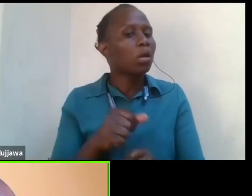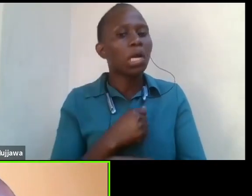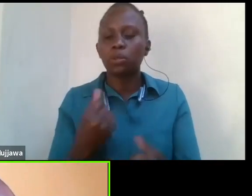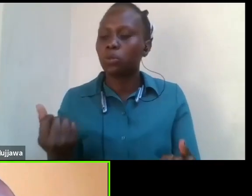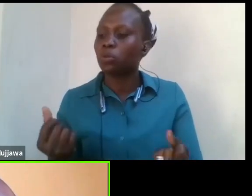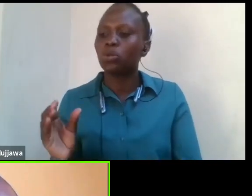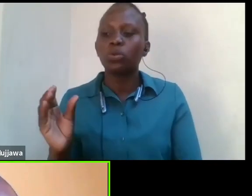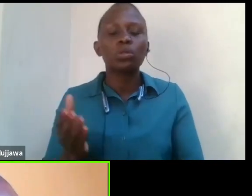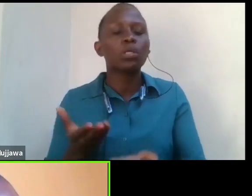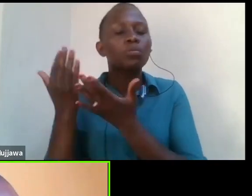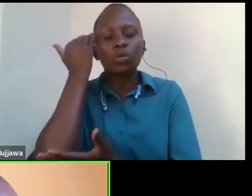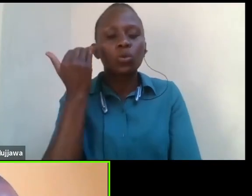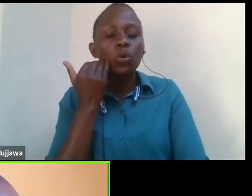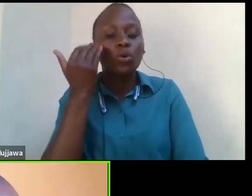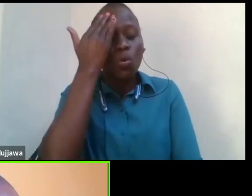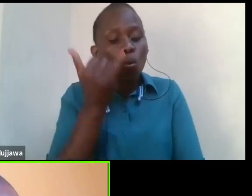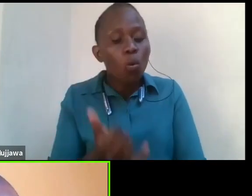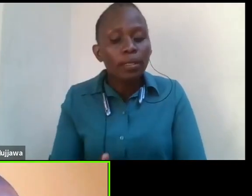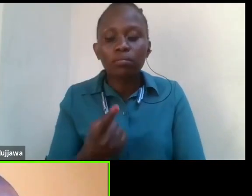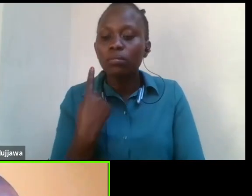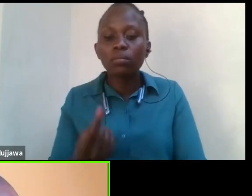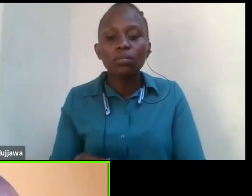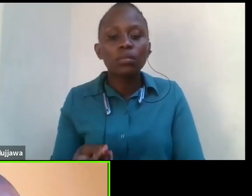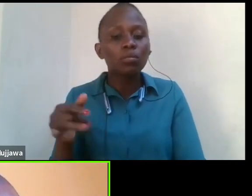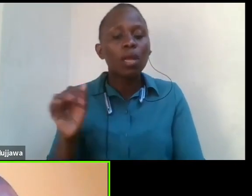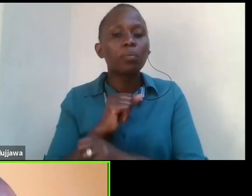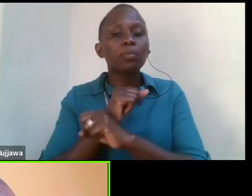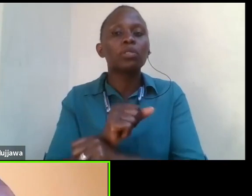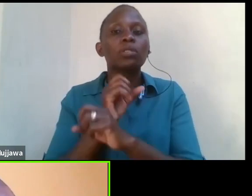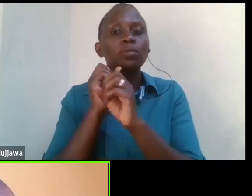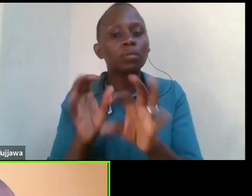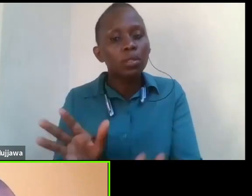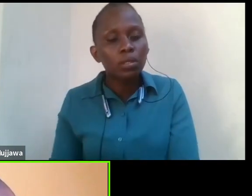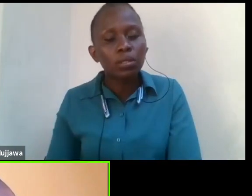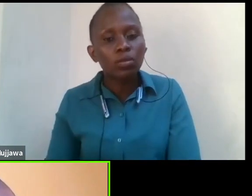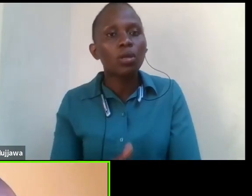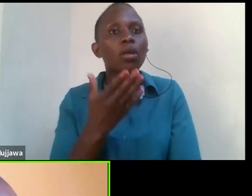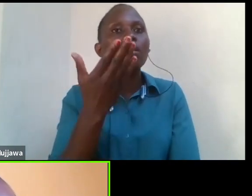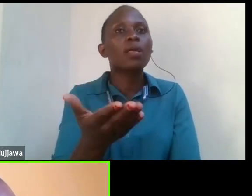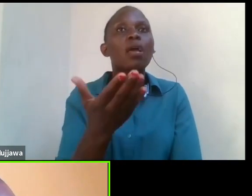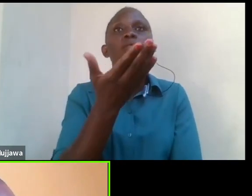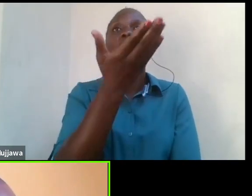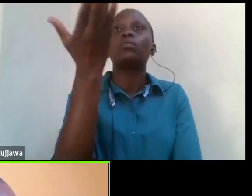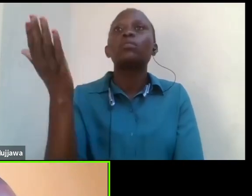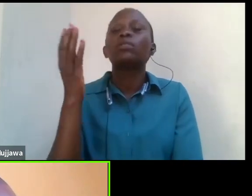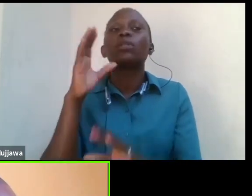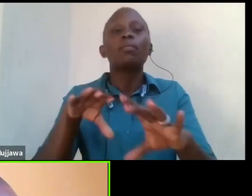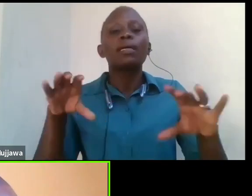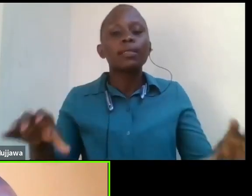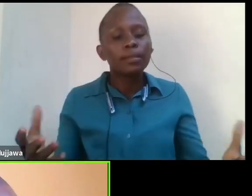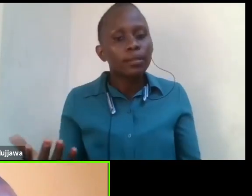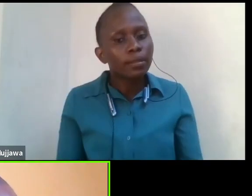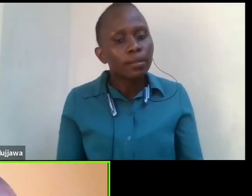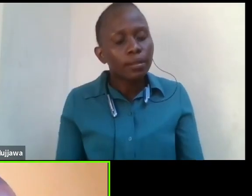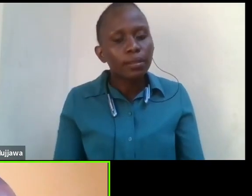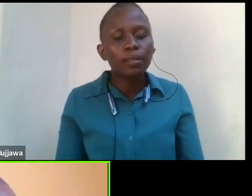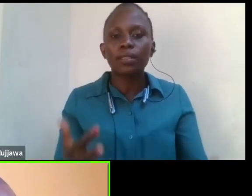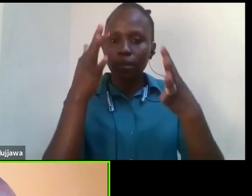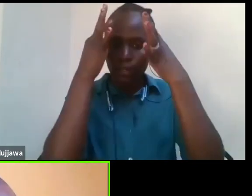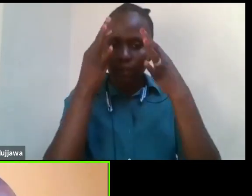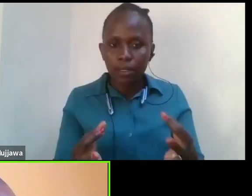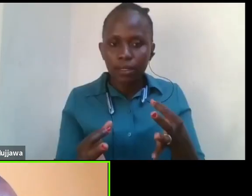Why? For one, it's not protected. It's just there on the shelf. He has decided to go the